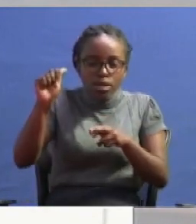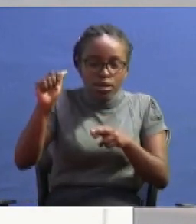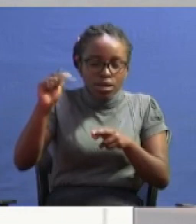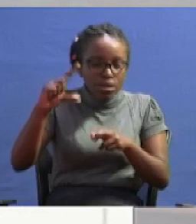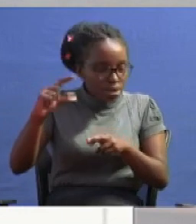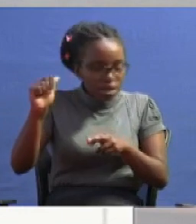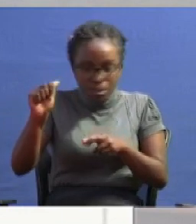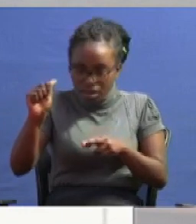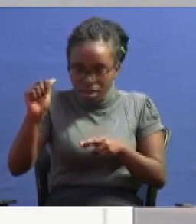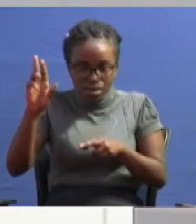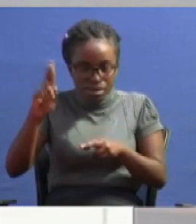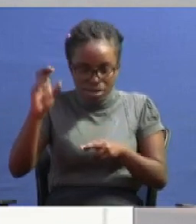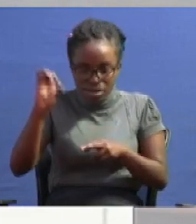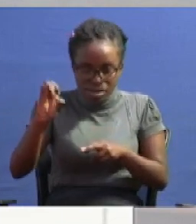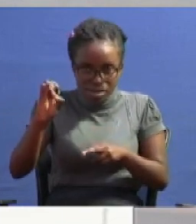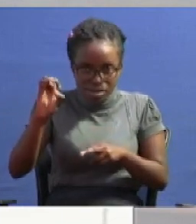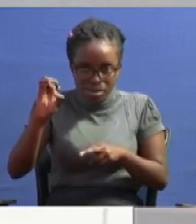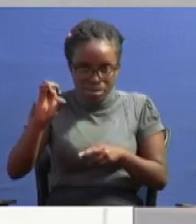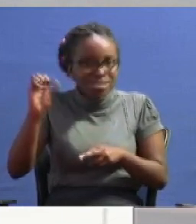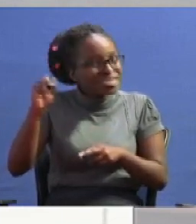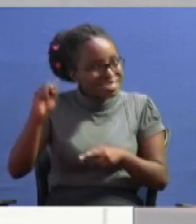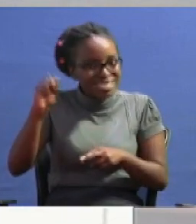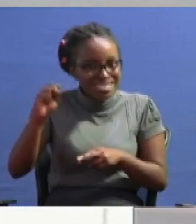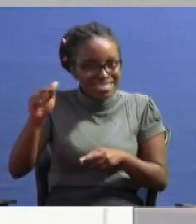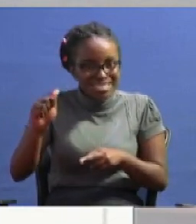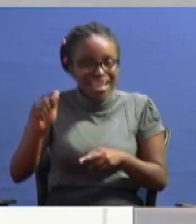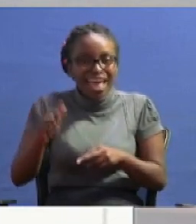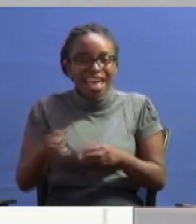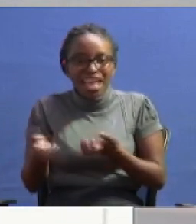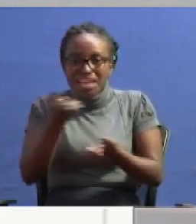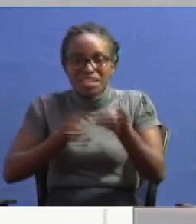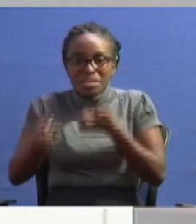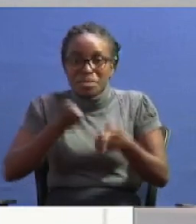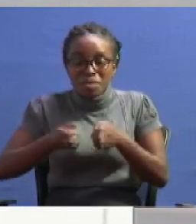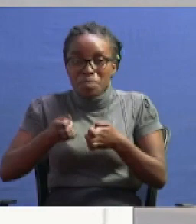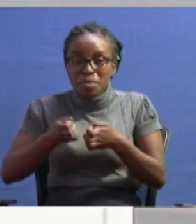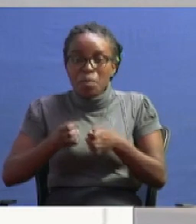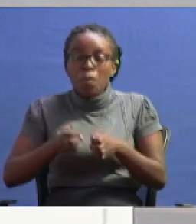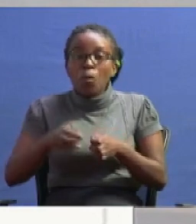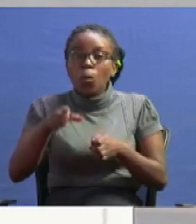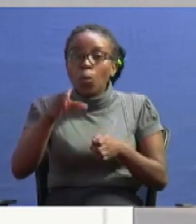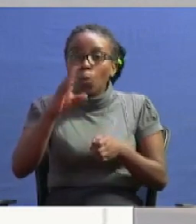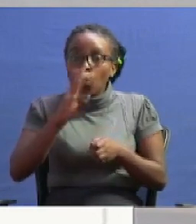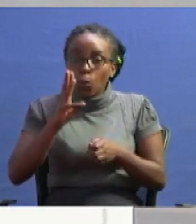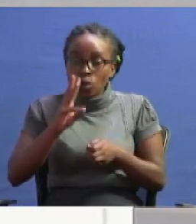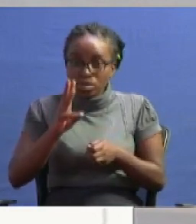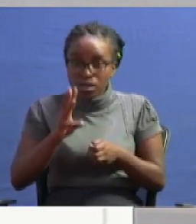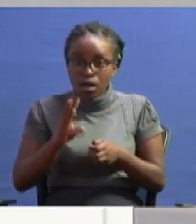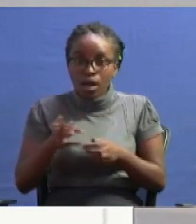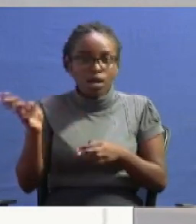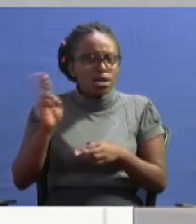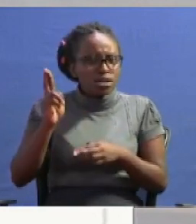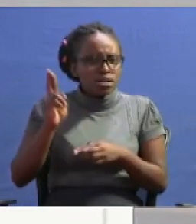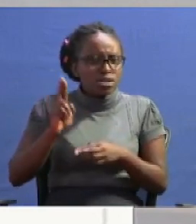water. Do you think when you distribute these resources, 1 man,